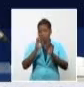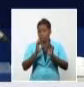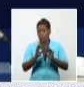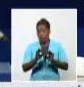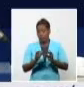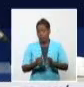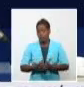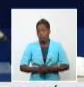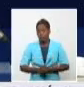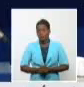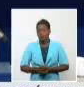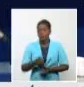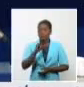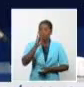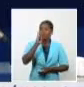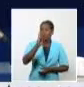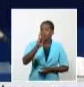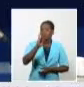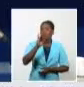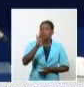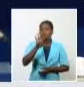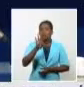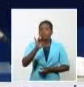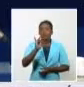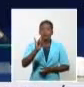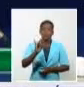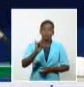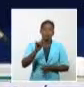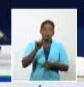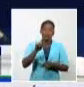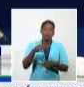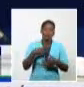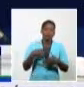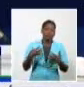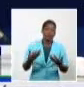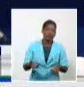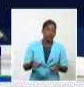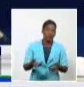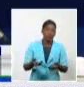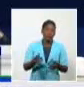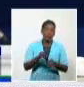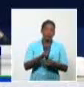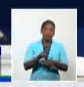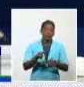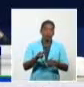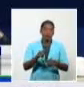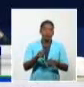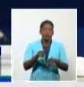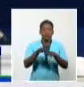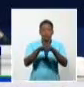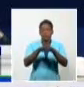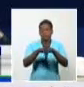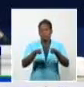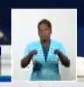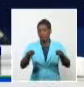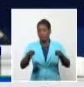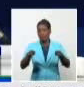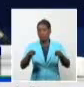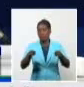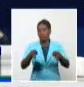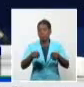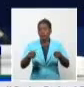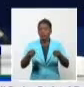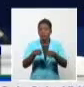747 show a stable clinical evolution. This accounts for 98.7% of the